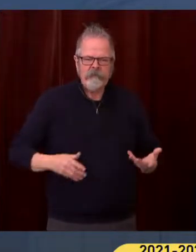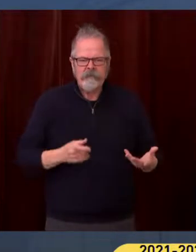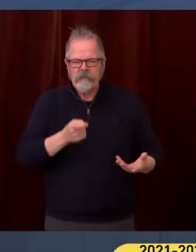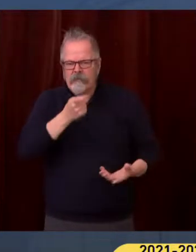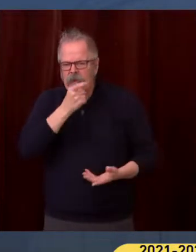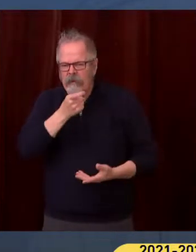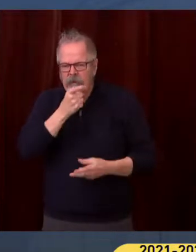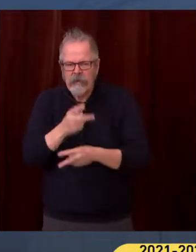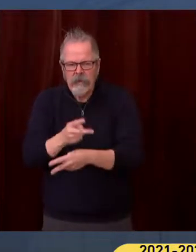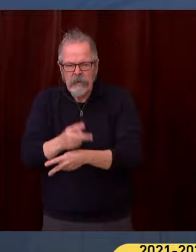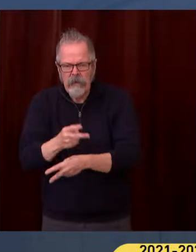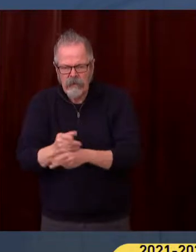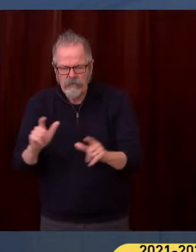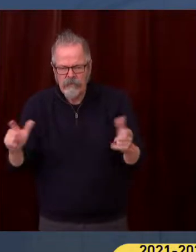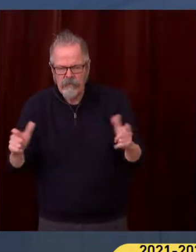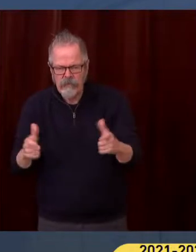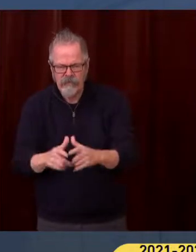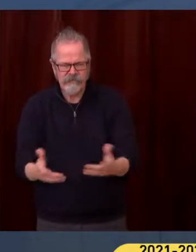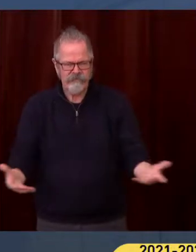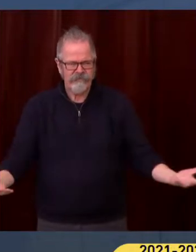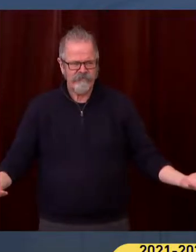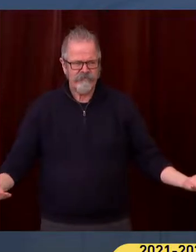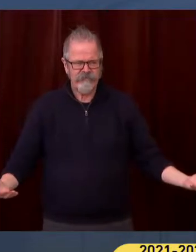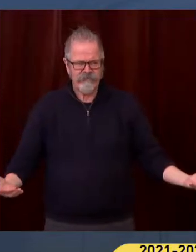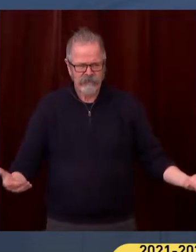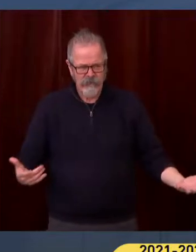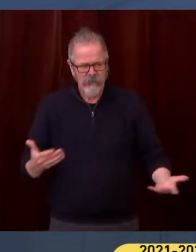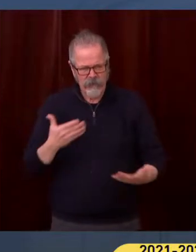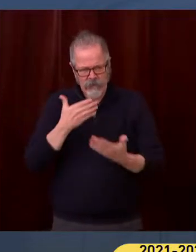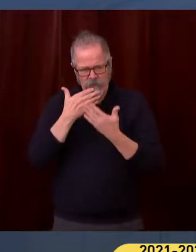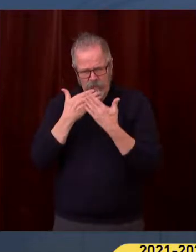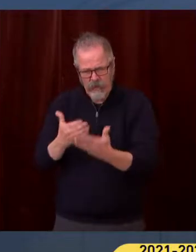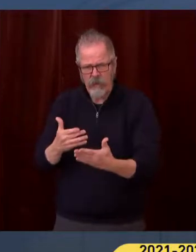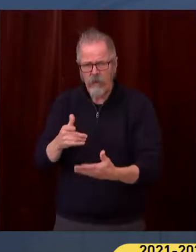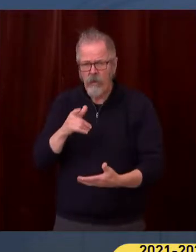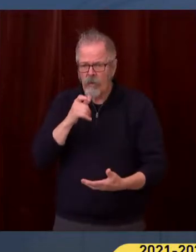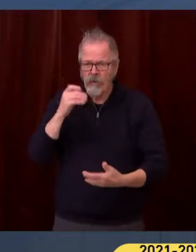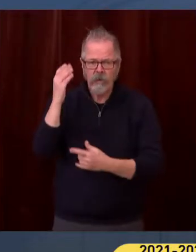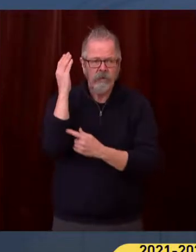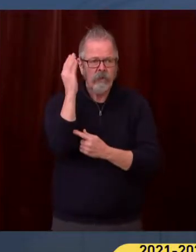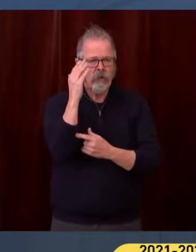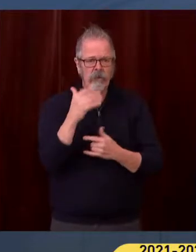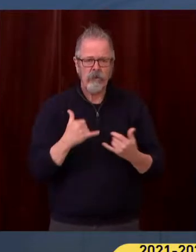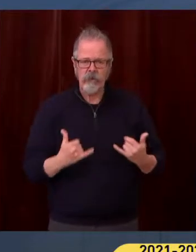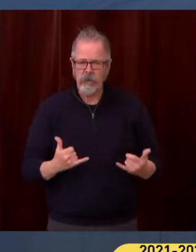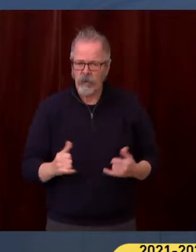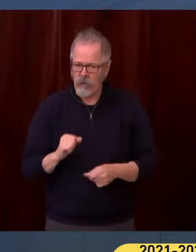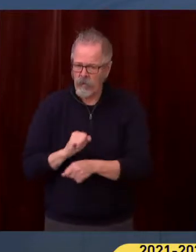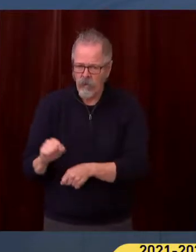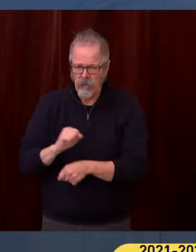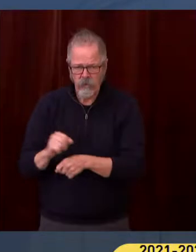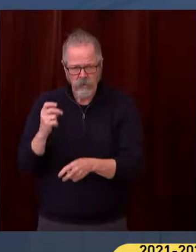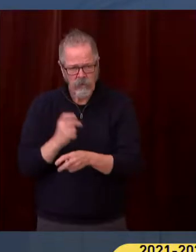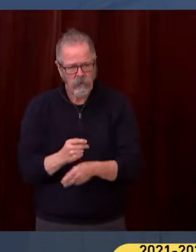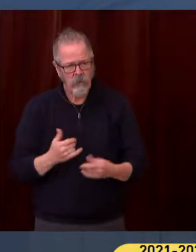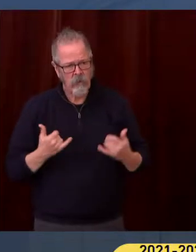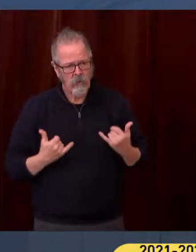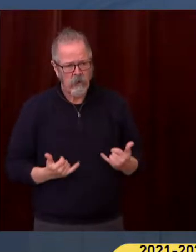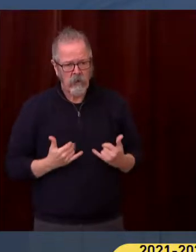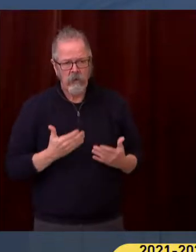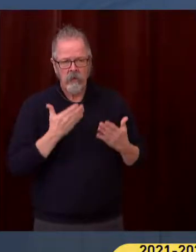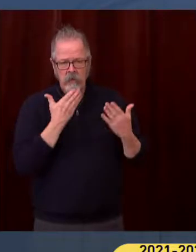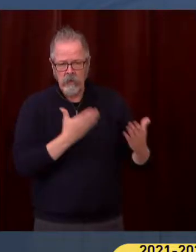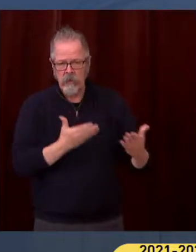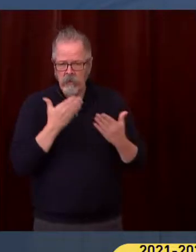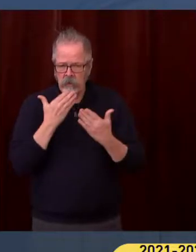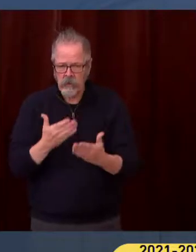legislature that have spoken earlier and their commitment over for the future legislative session and also the